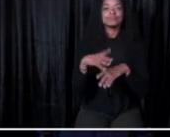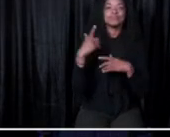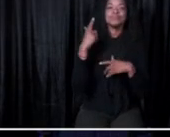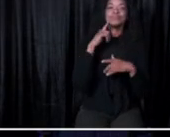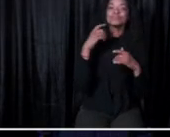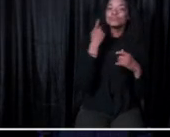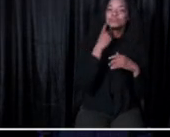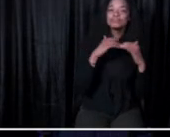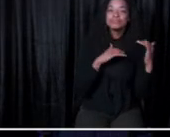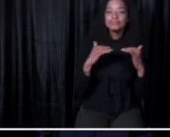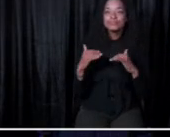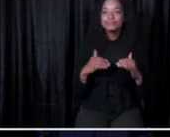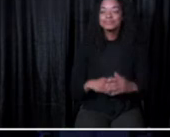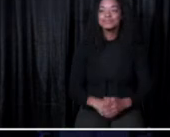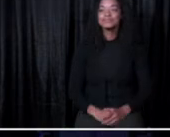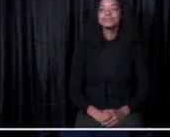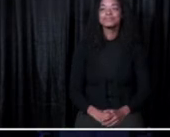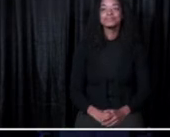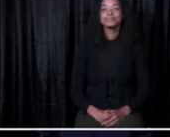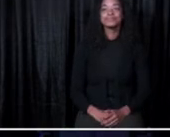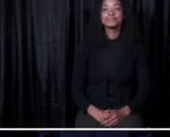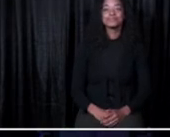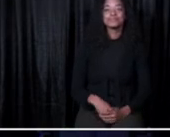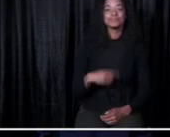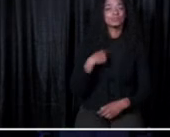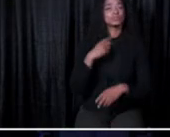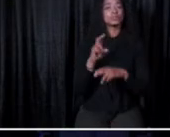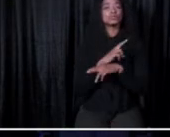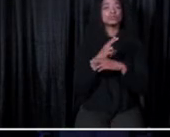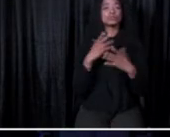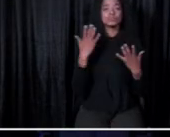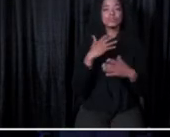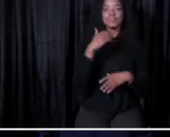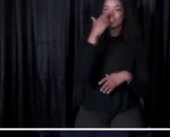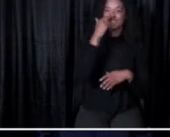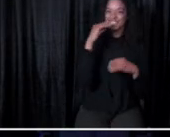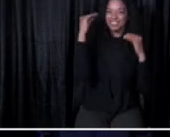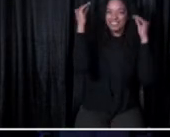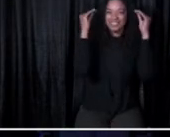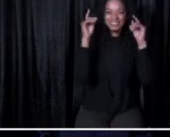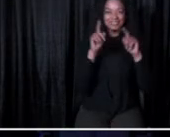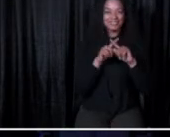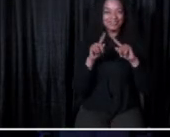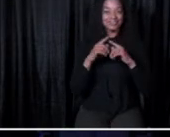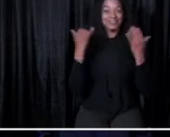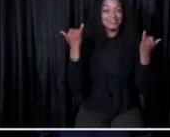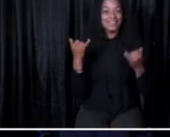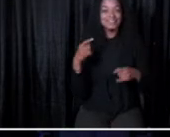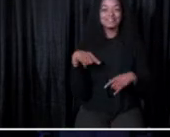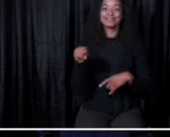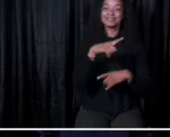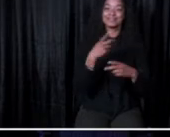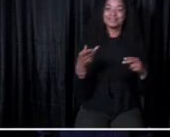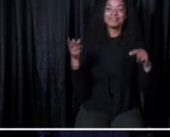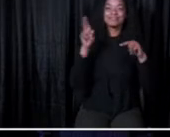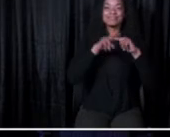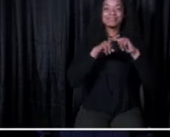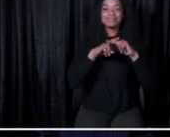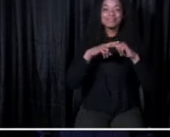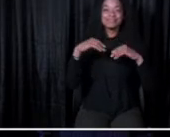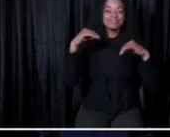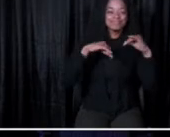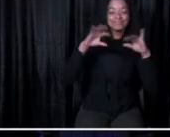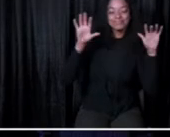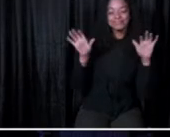hats that many of you have made even more humorous with your glitter, crowns, and amazing